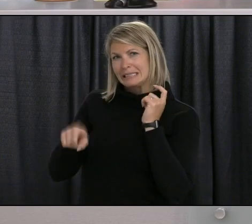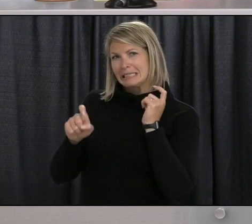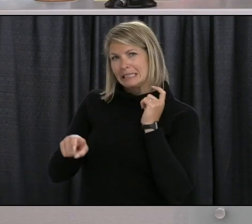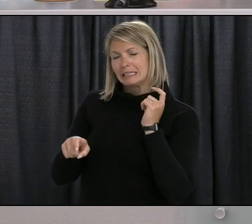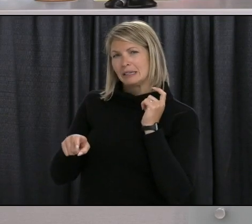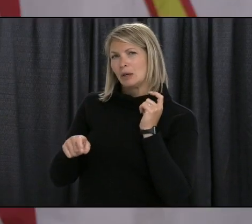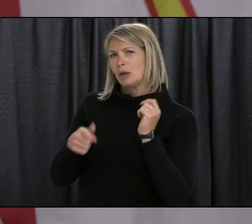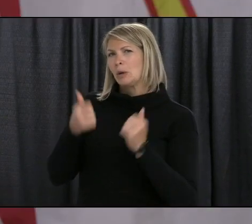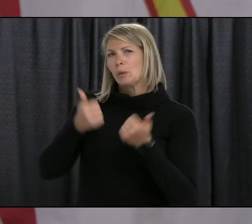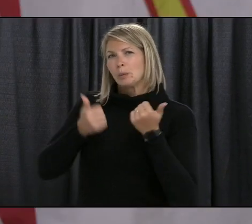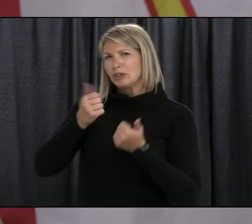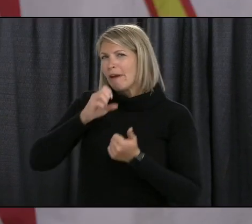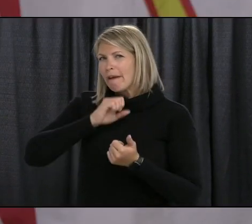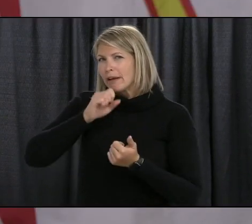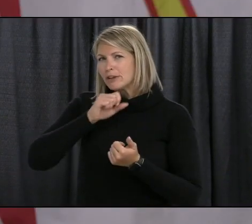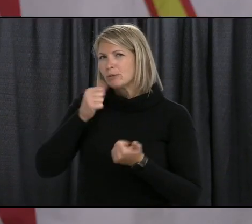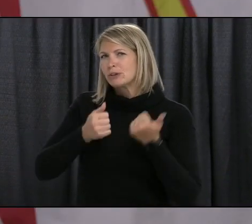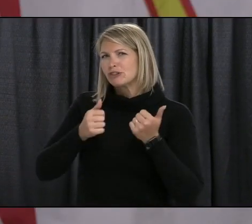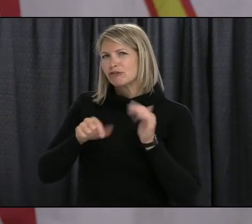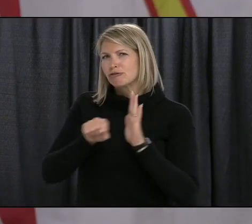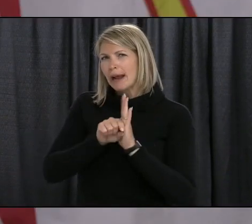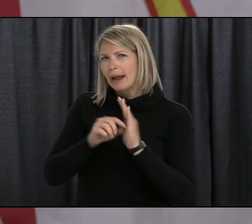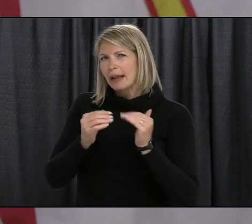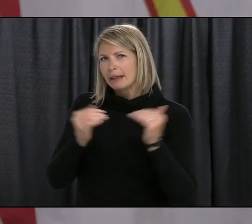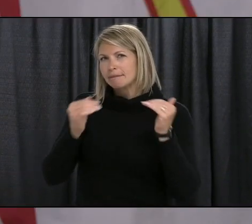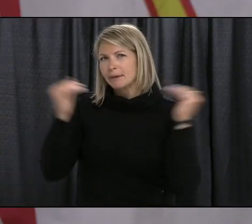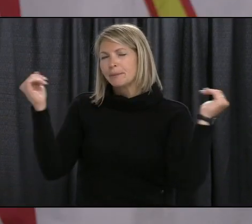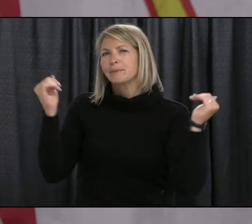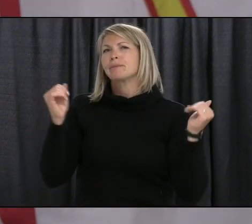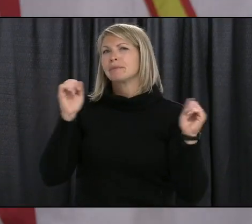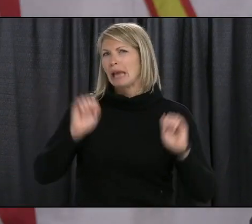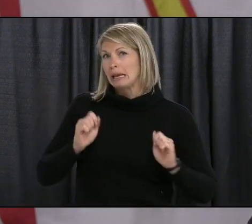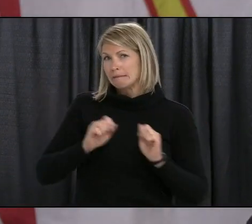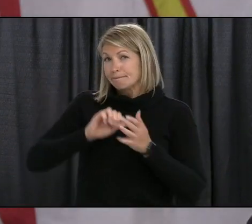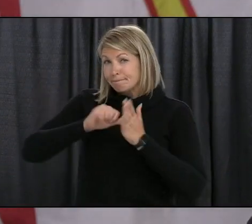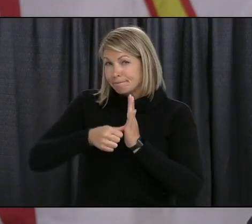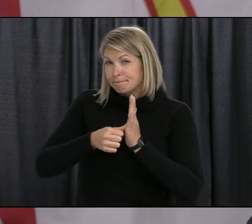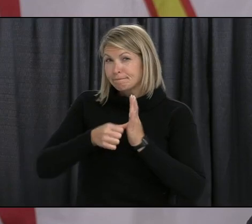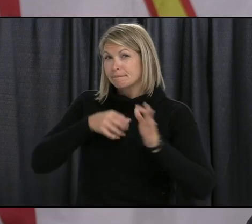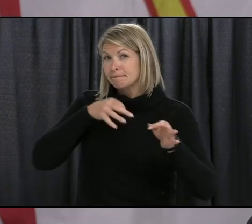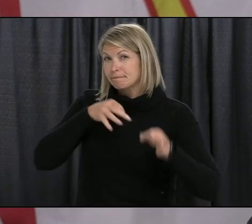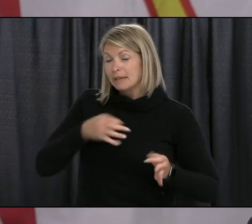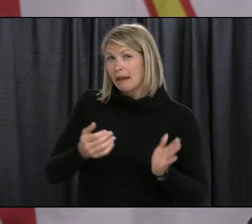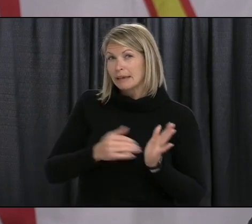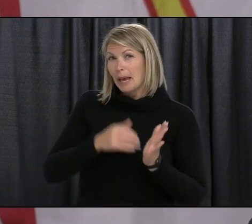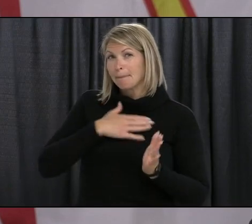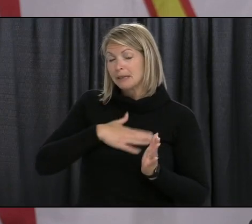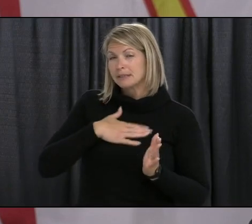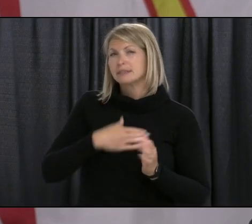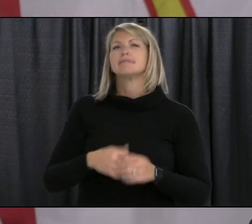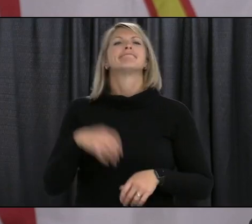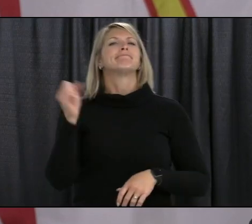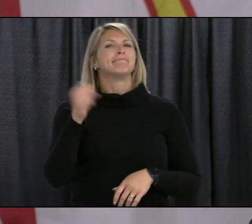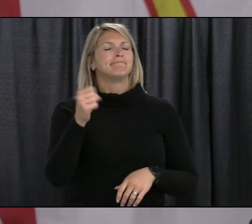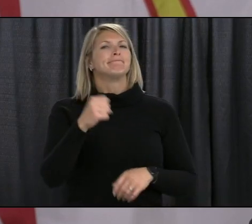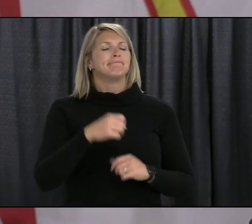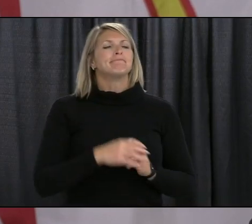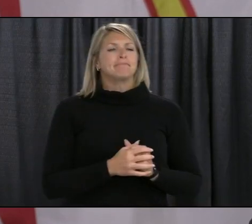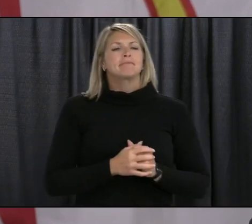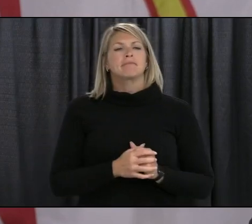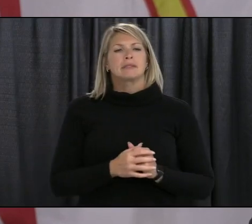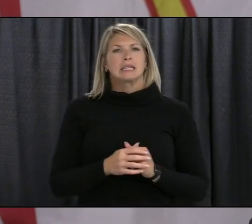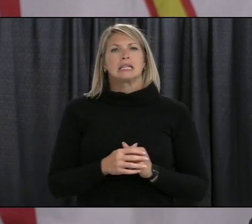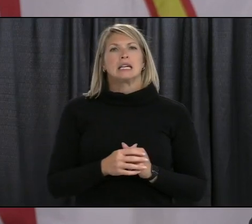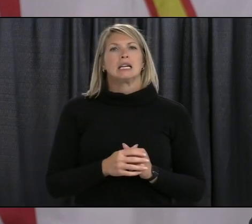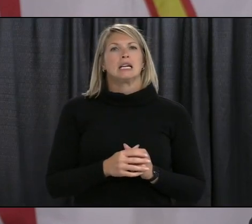7. So the public health guidance for mask wearing for younger children